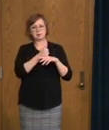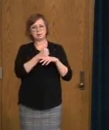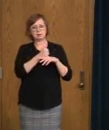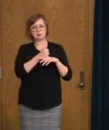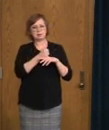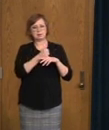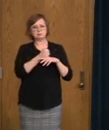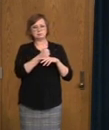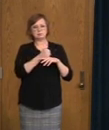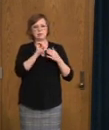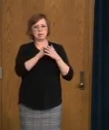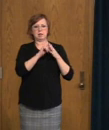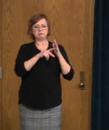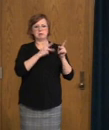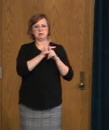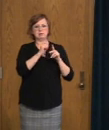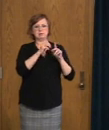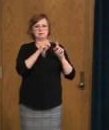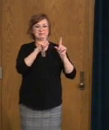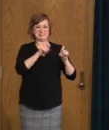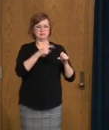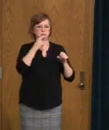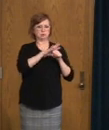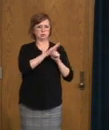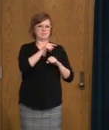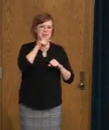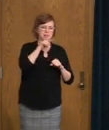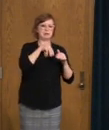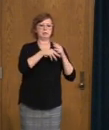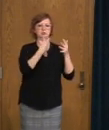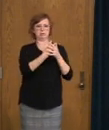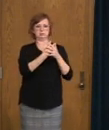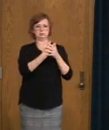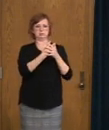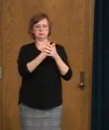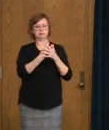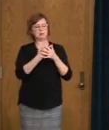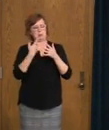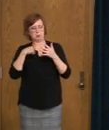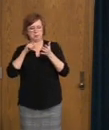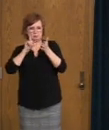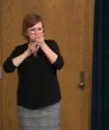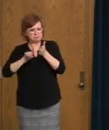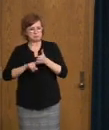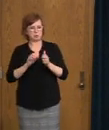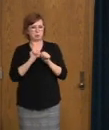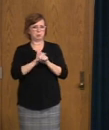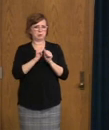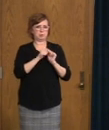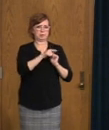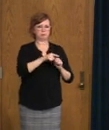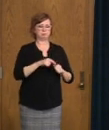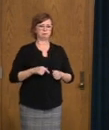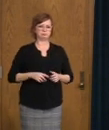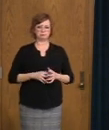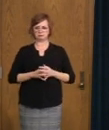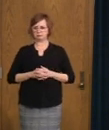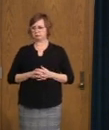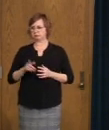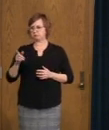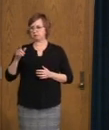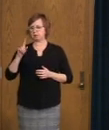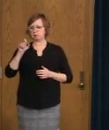surveillance approach into a corrections environment that would need to be worked out. So we are definitely examining that.